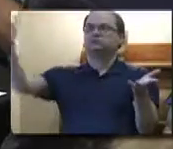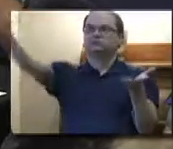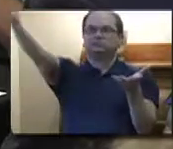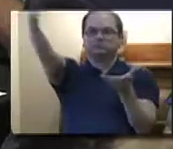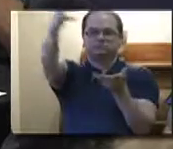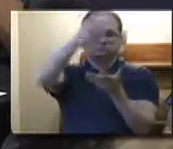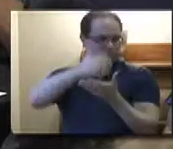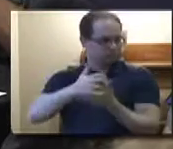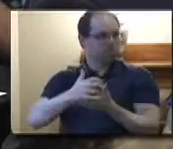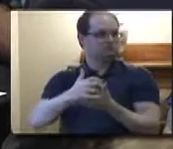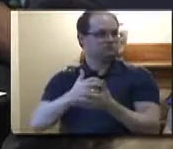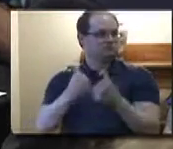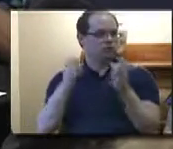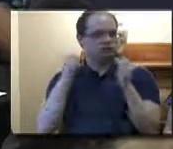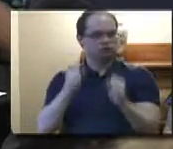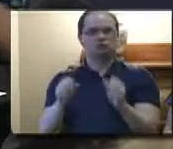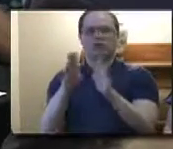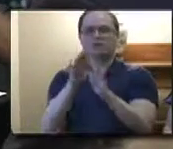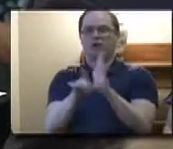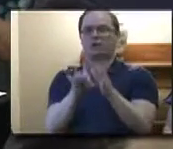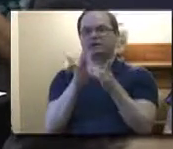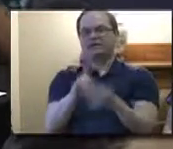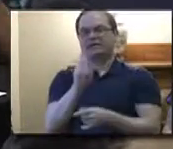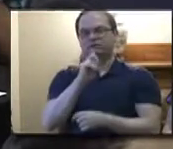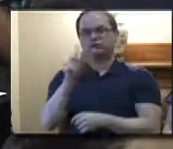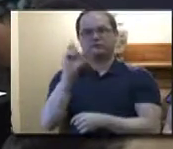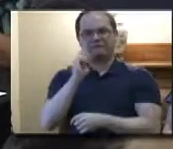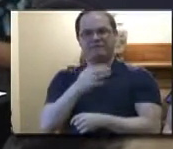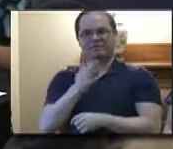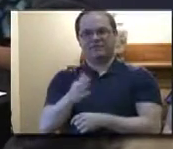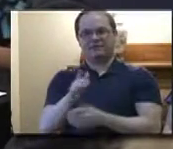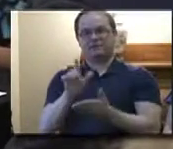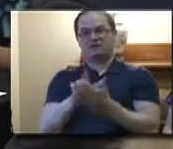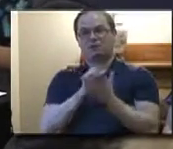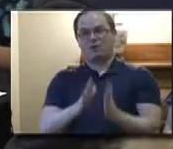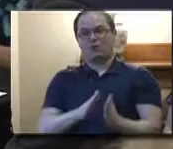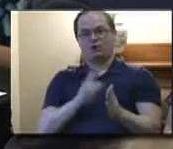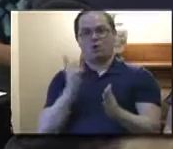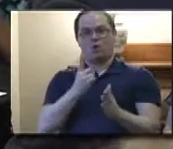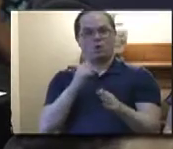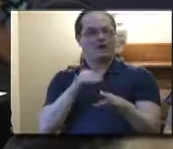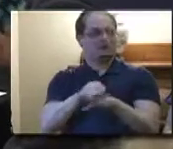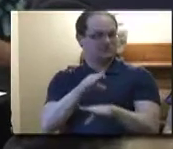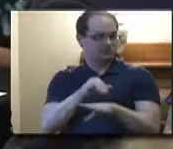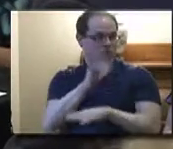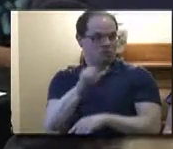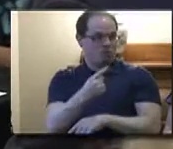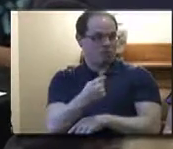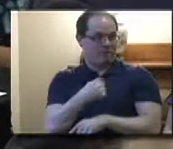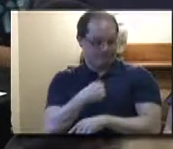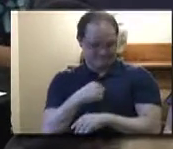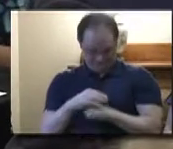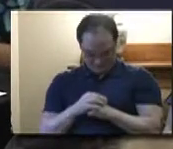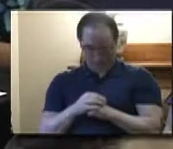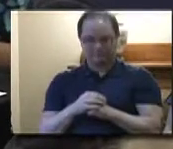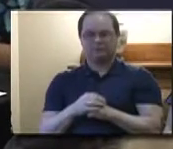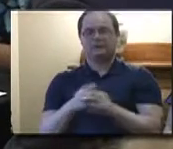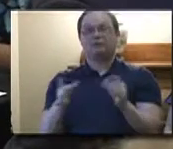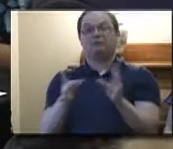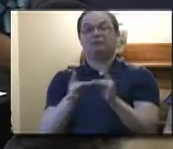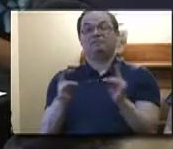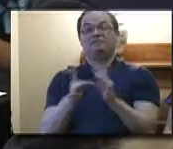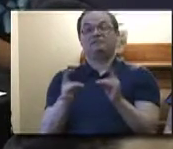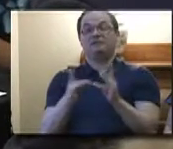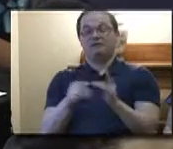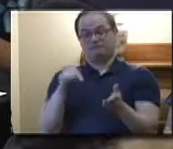know, great background in deafness-related things that the lawyers always consult, and not just me. And what they said is